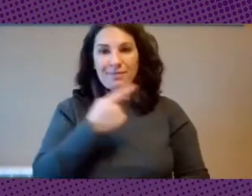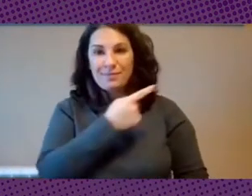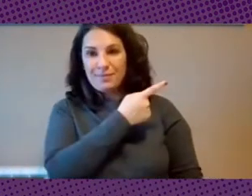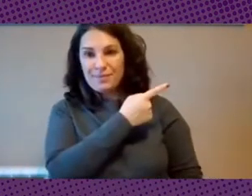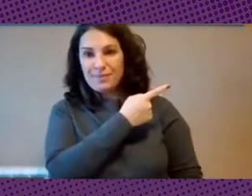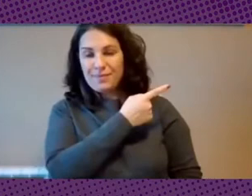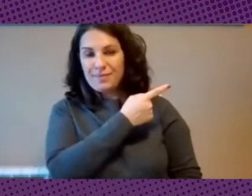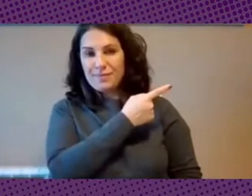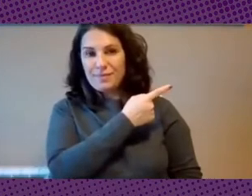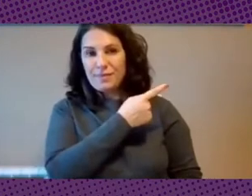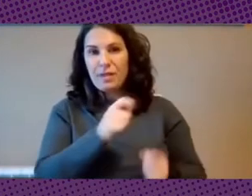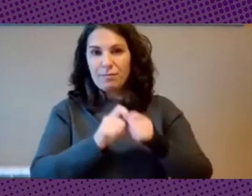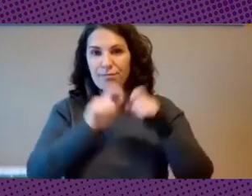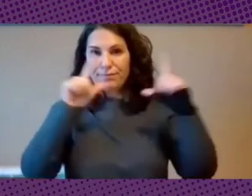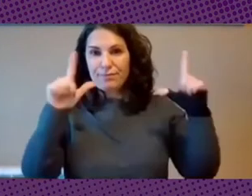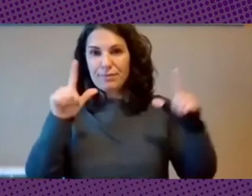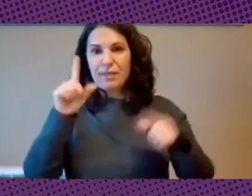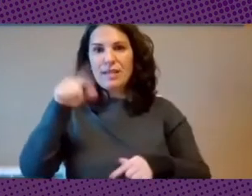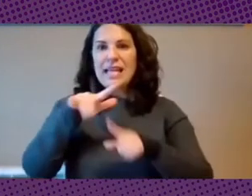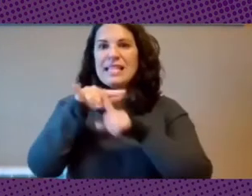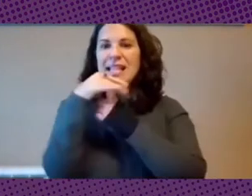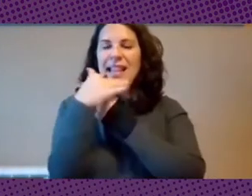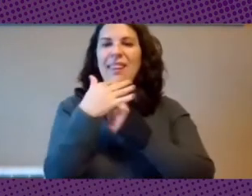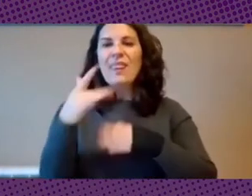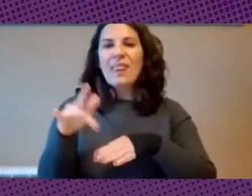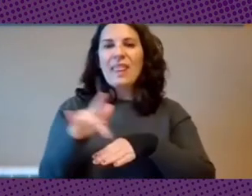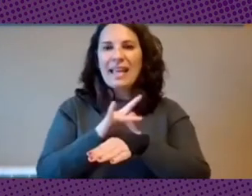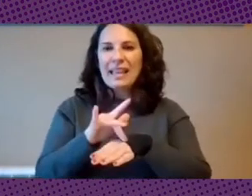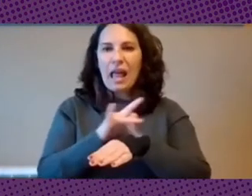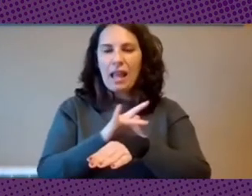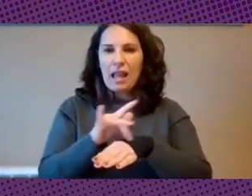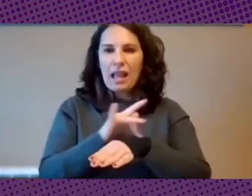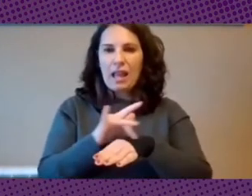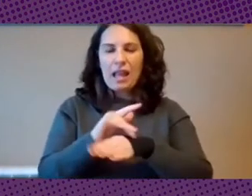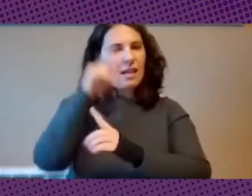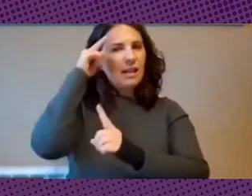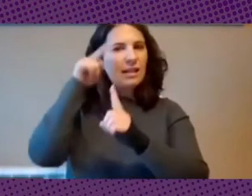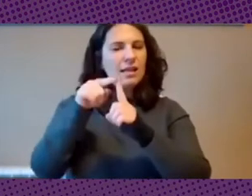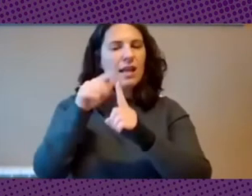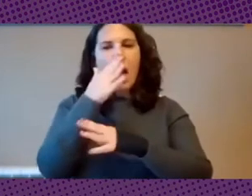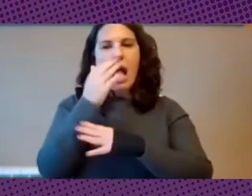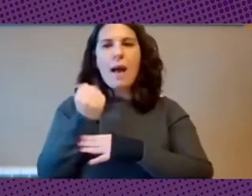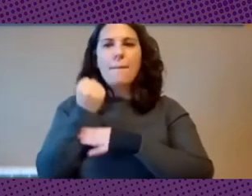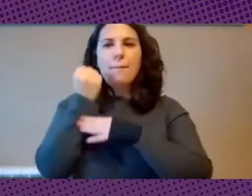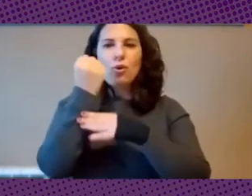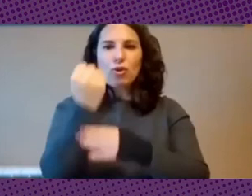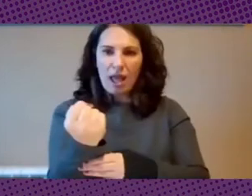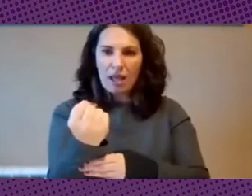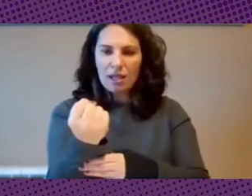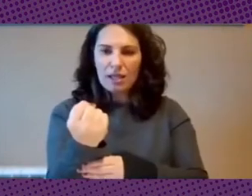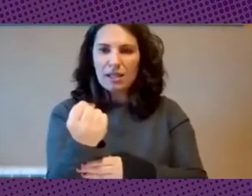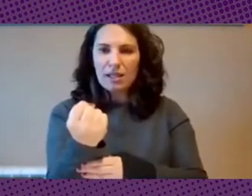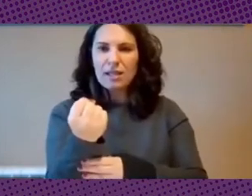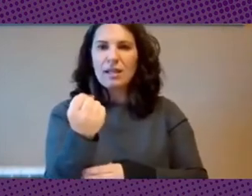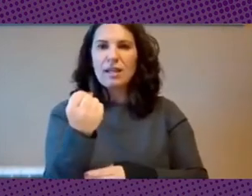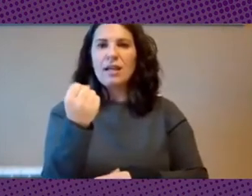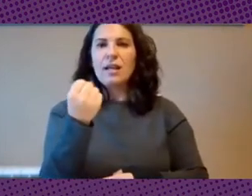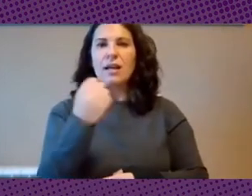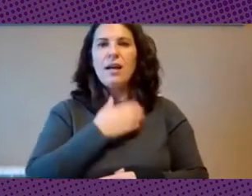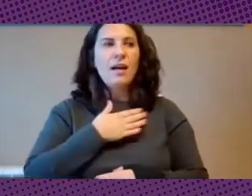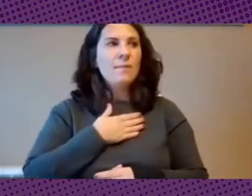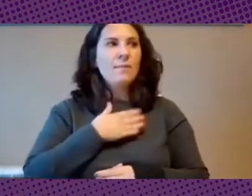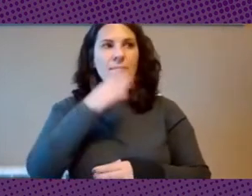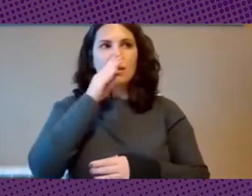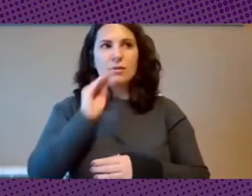increasingly turning towards a seeing its citizens or approaching its citizens through digital means, for